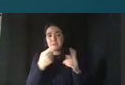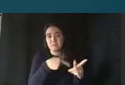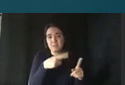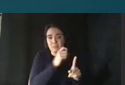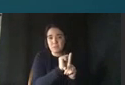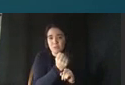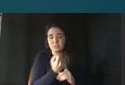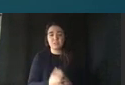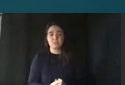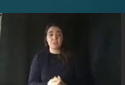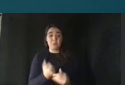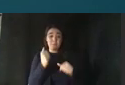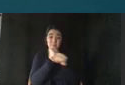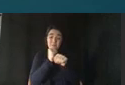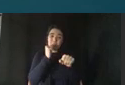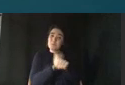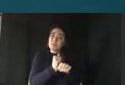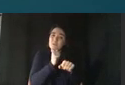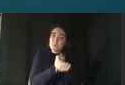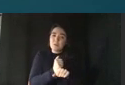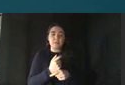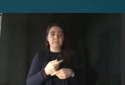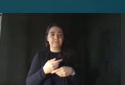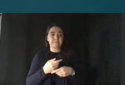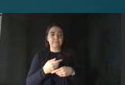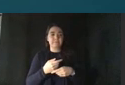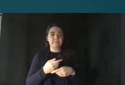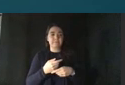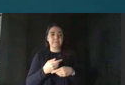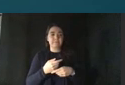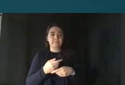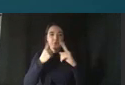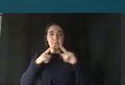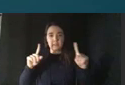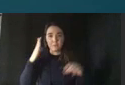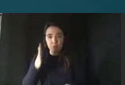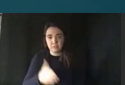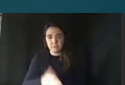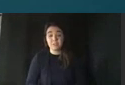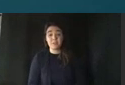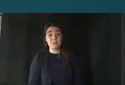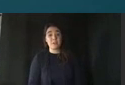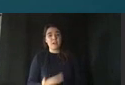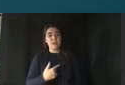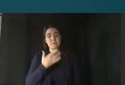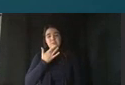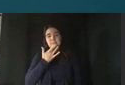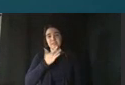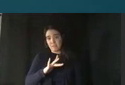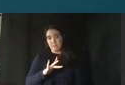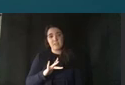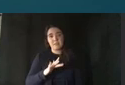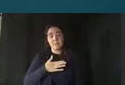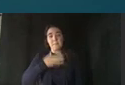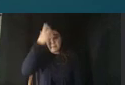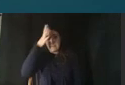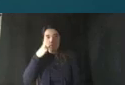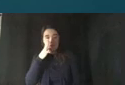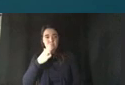your way. And I say this in the sense of, I was very lucky that my parents focused on my education